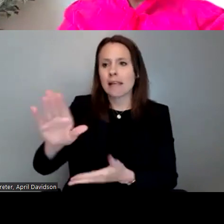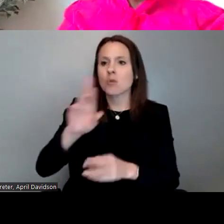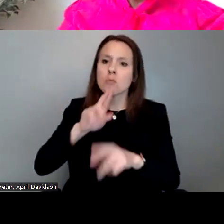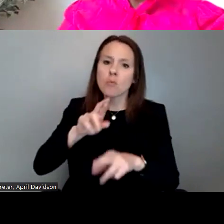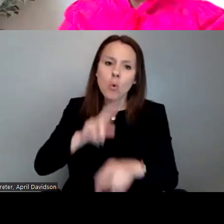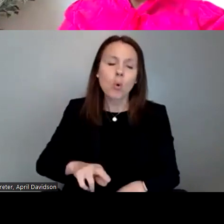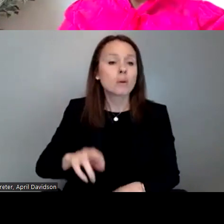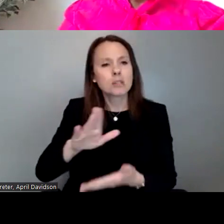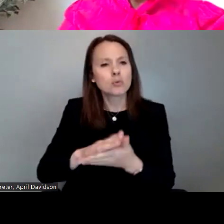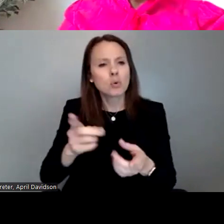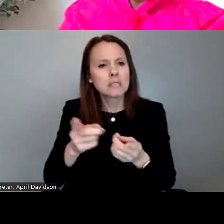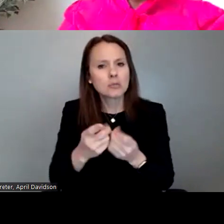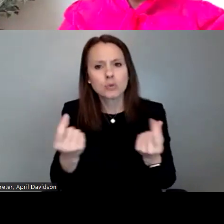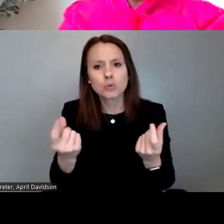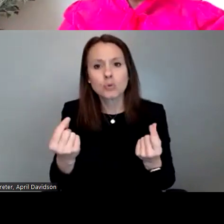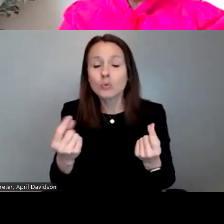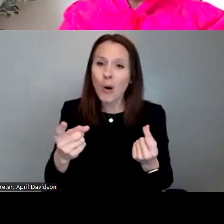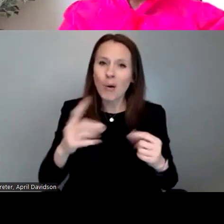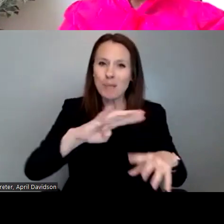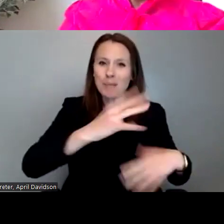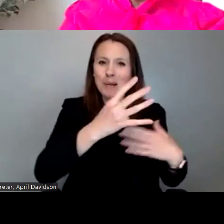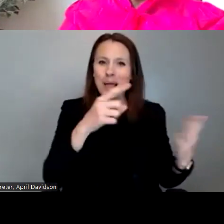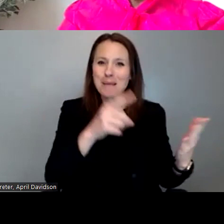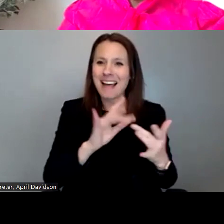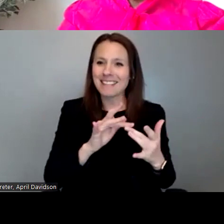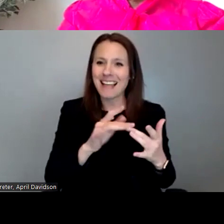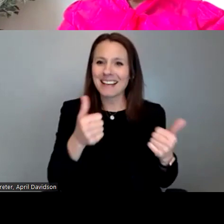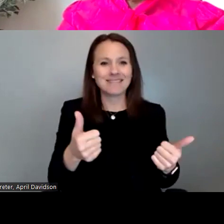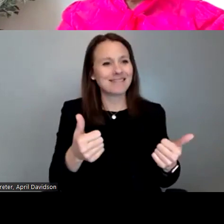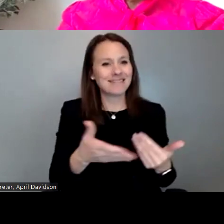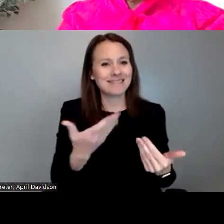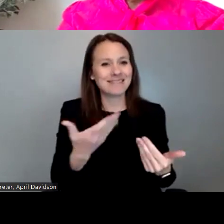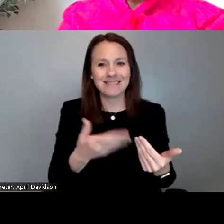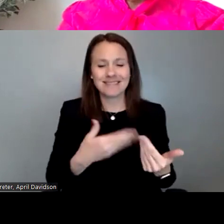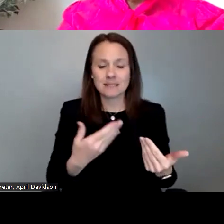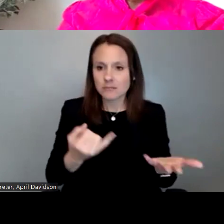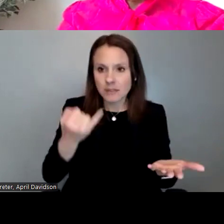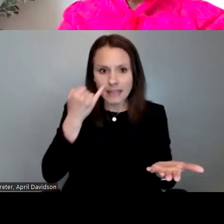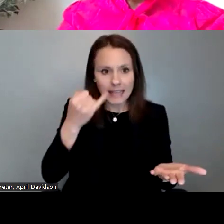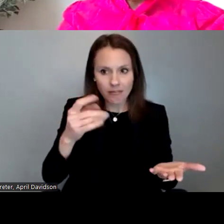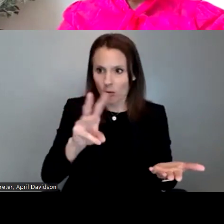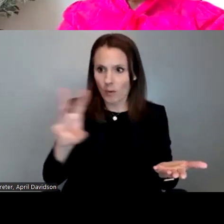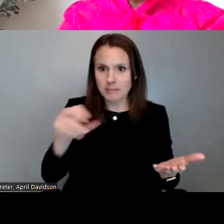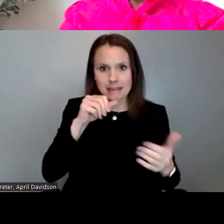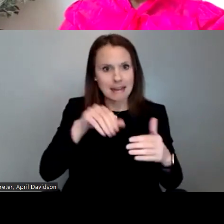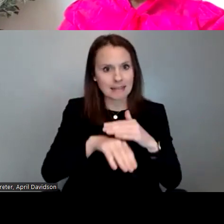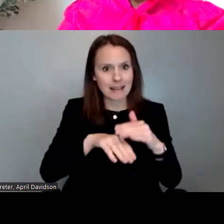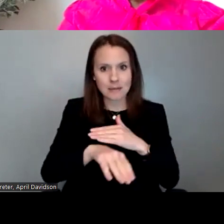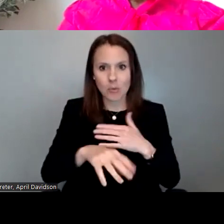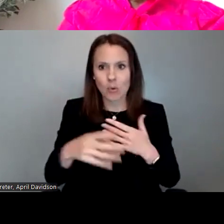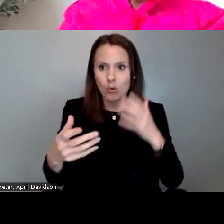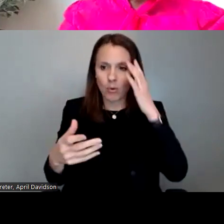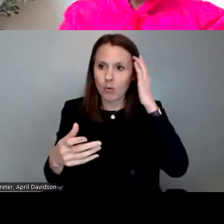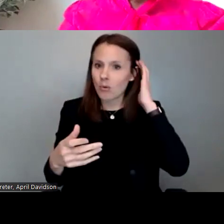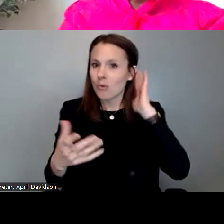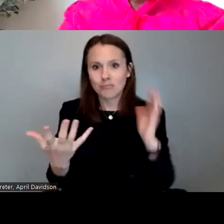does the school district say? You know, you can locate this information online. Well, if that website is not accessible,